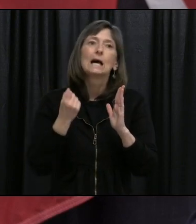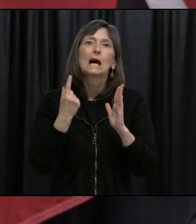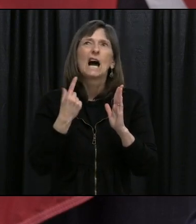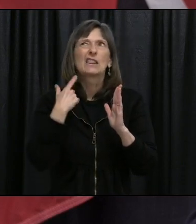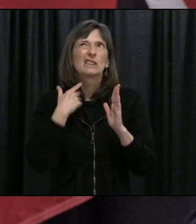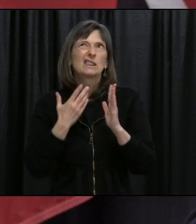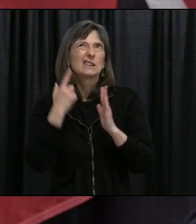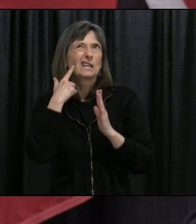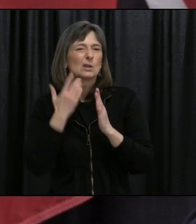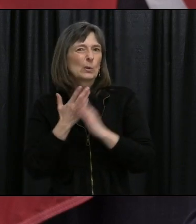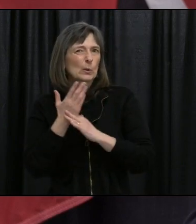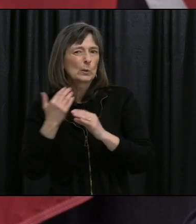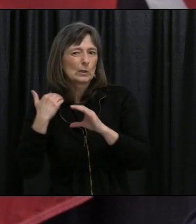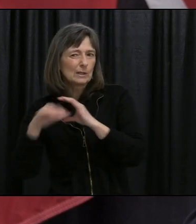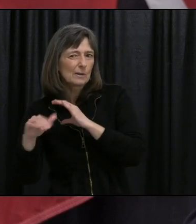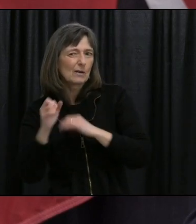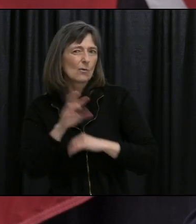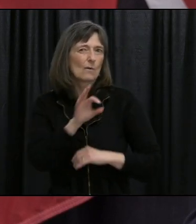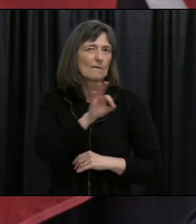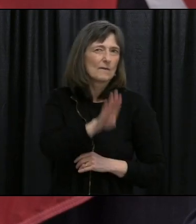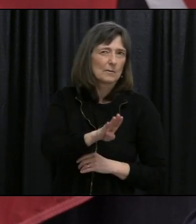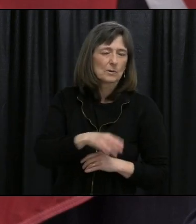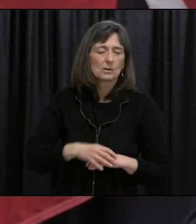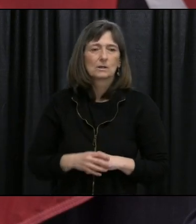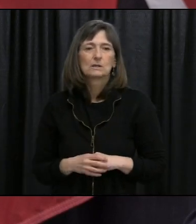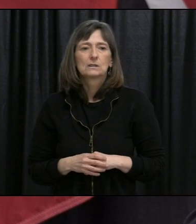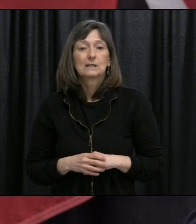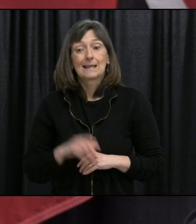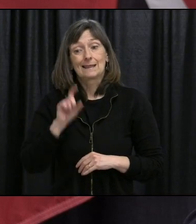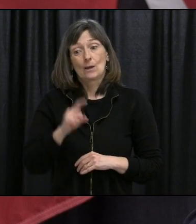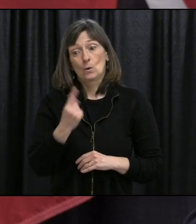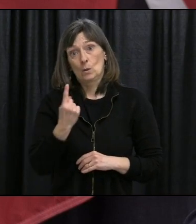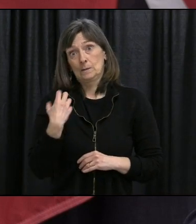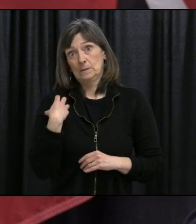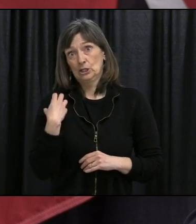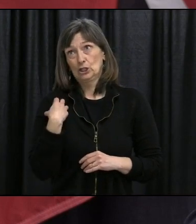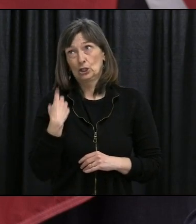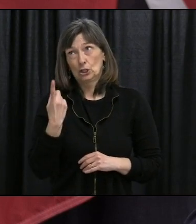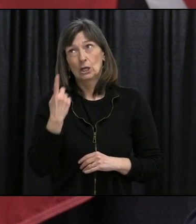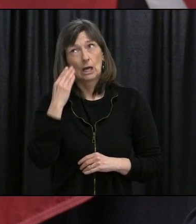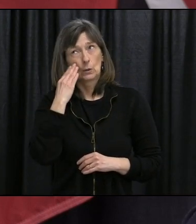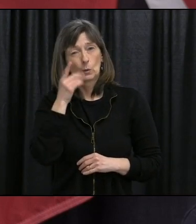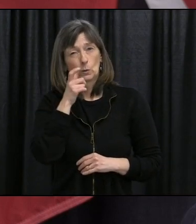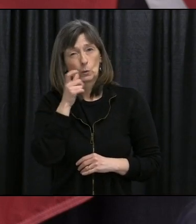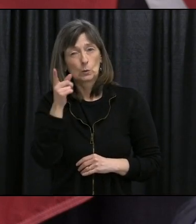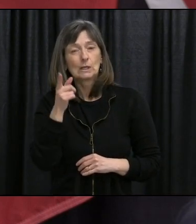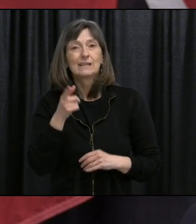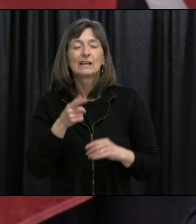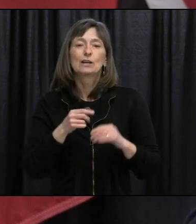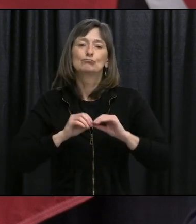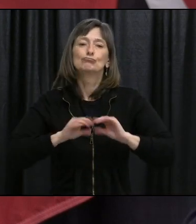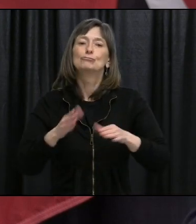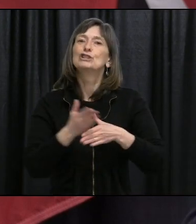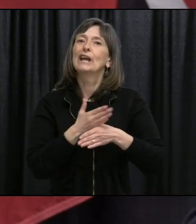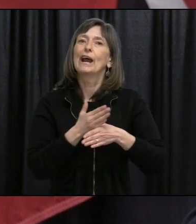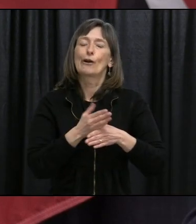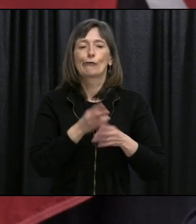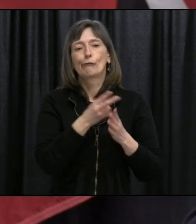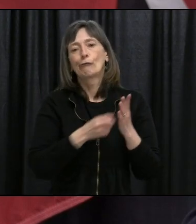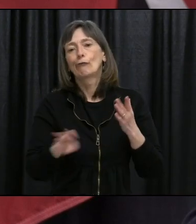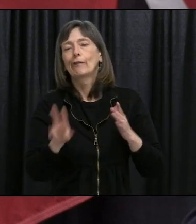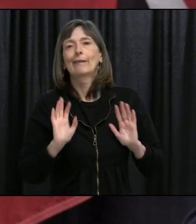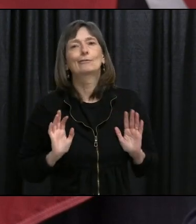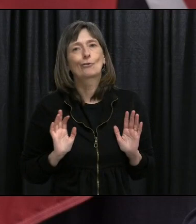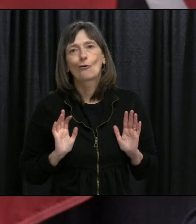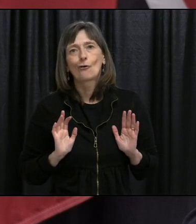email or through Facebook channels. So this particular cabinet minister, I think that you're talking about, just shared, I think, the information that would